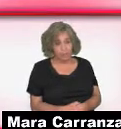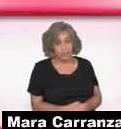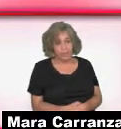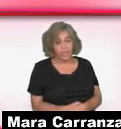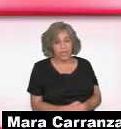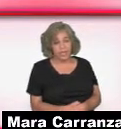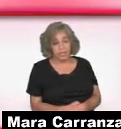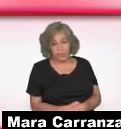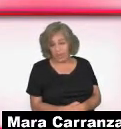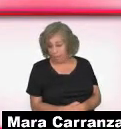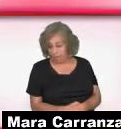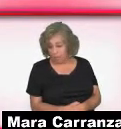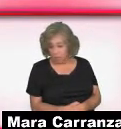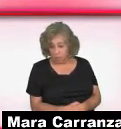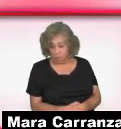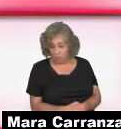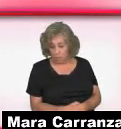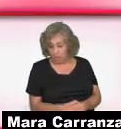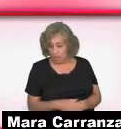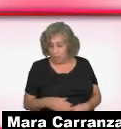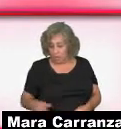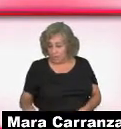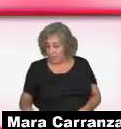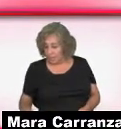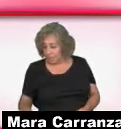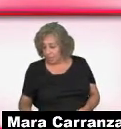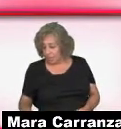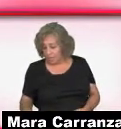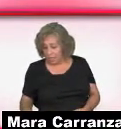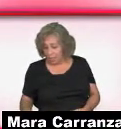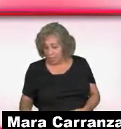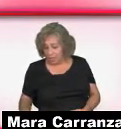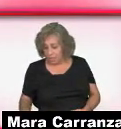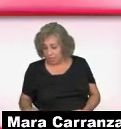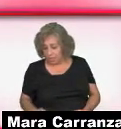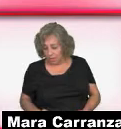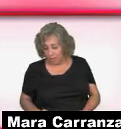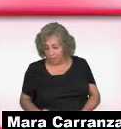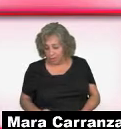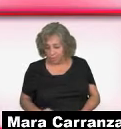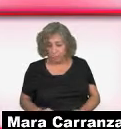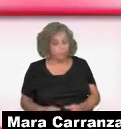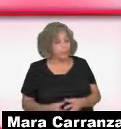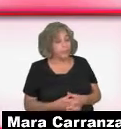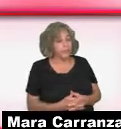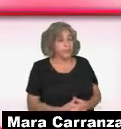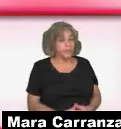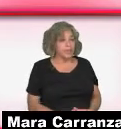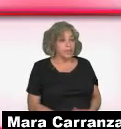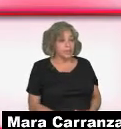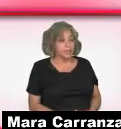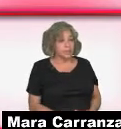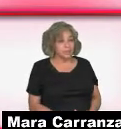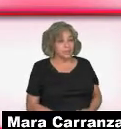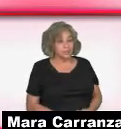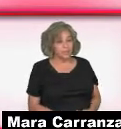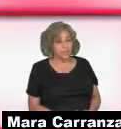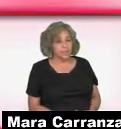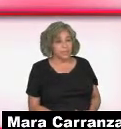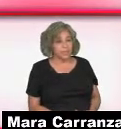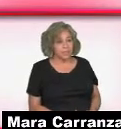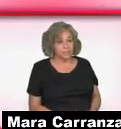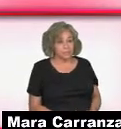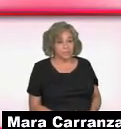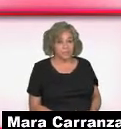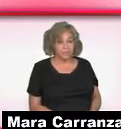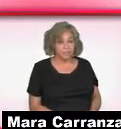know and to ask them, ¿qué es lo que está pensando? What is it that they're thinking? What is it they're afraid of? El verdadero policía federal o la policía federal,